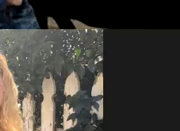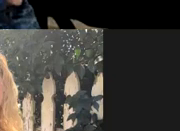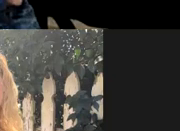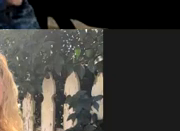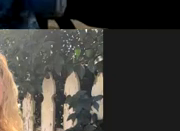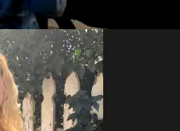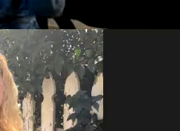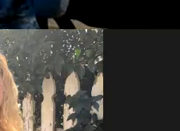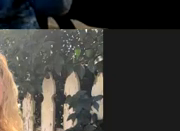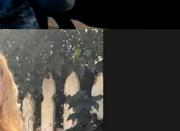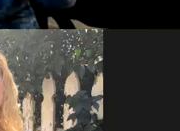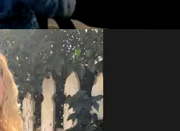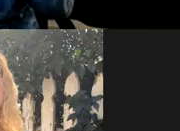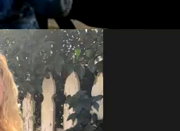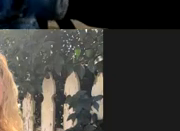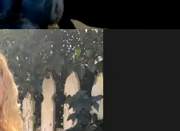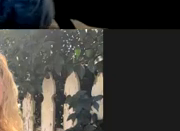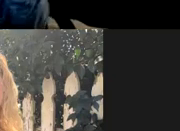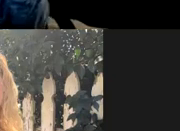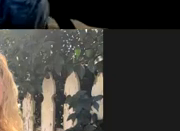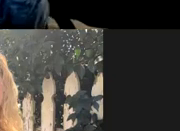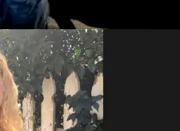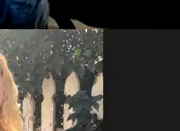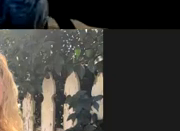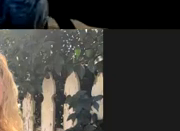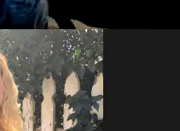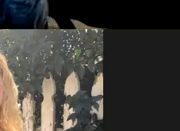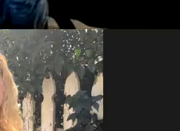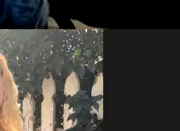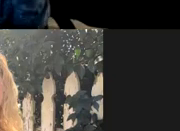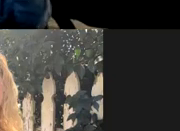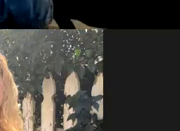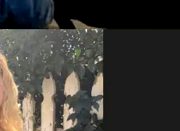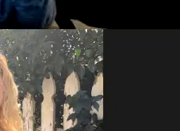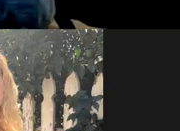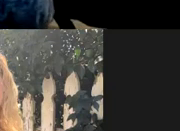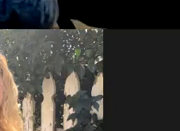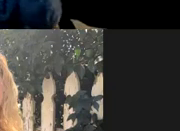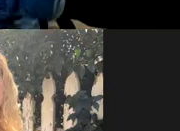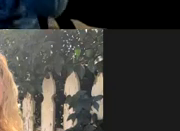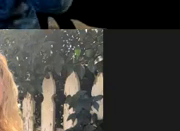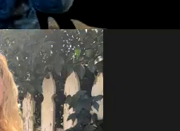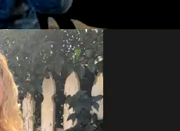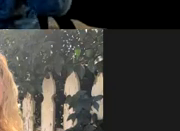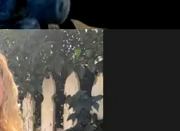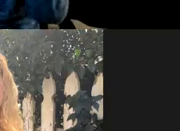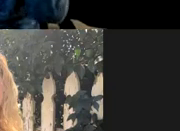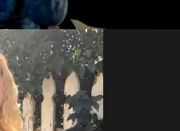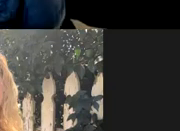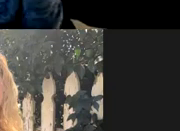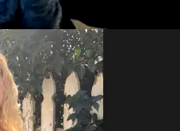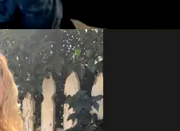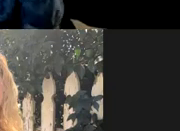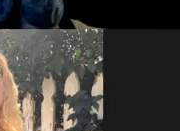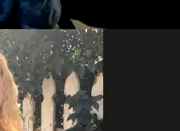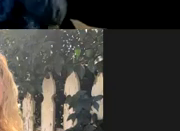you're assisting someone is to try to do a property record search to find out how many units they own. But they And can I'm file